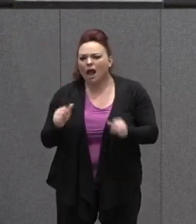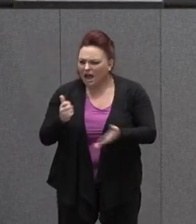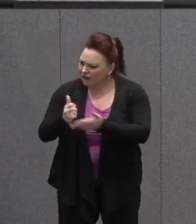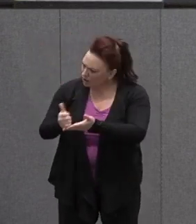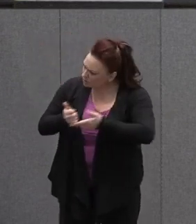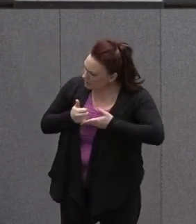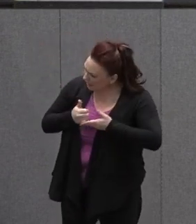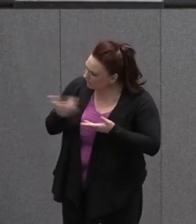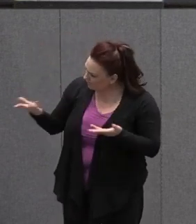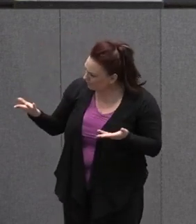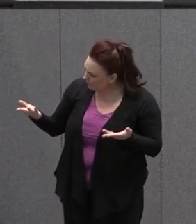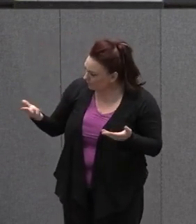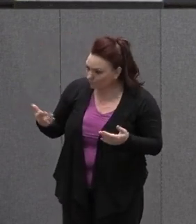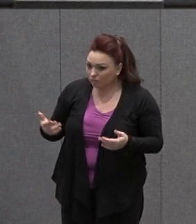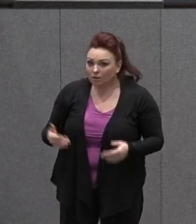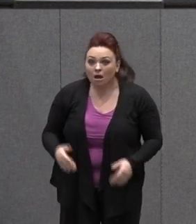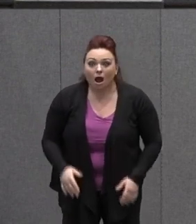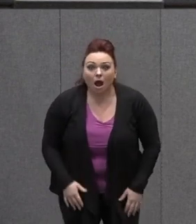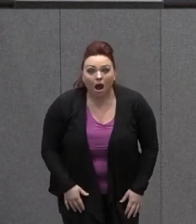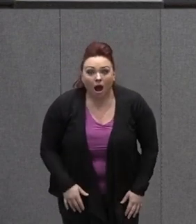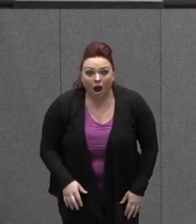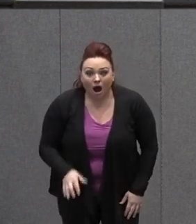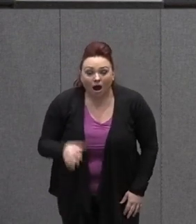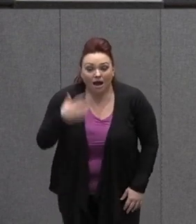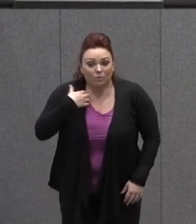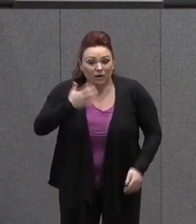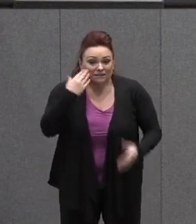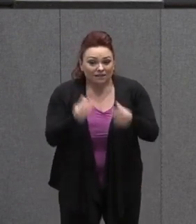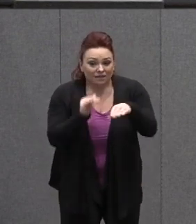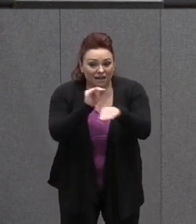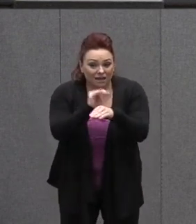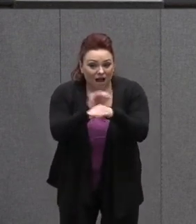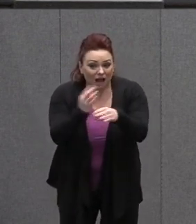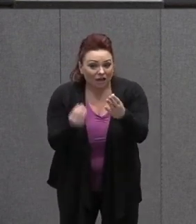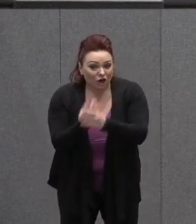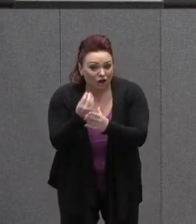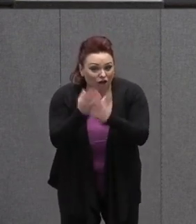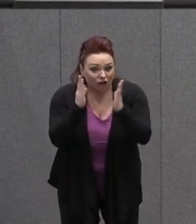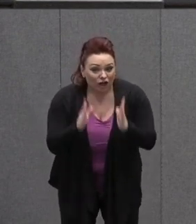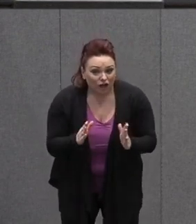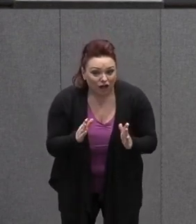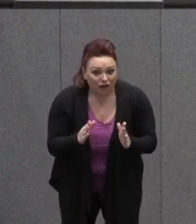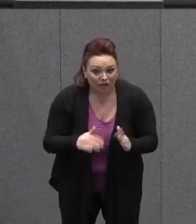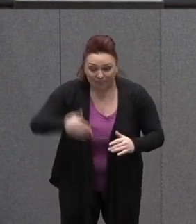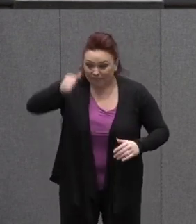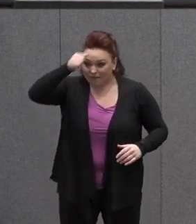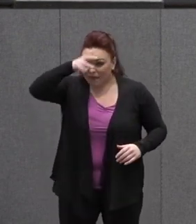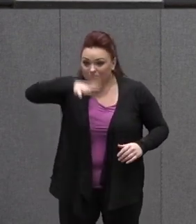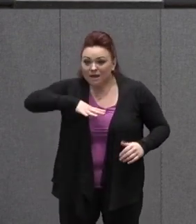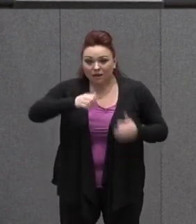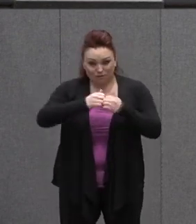help. It was the night gardener. There's the man with his hat.